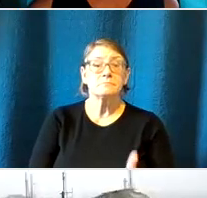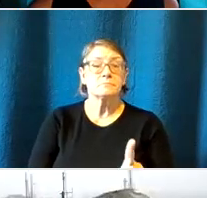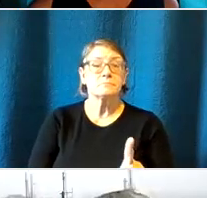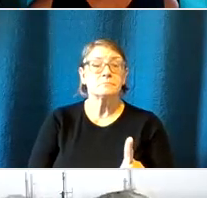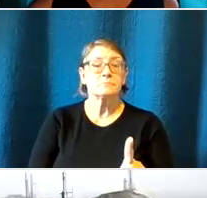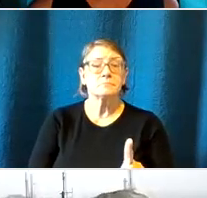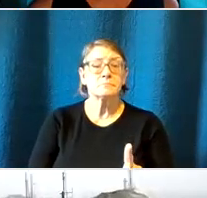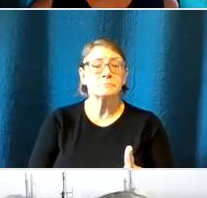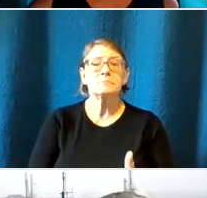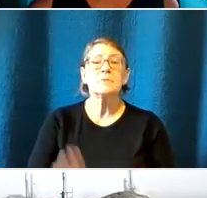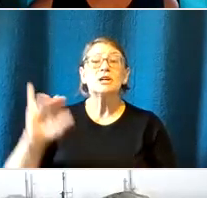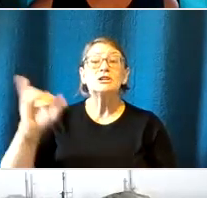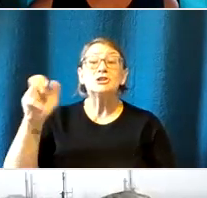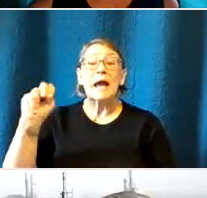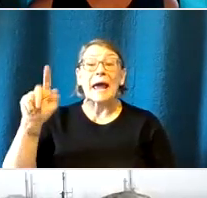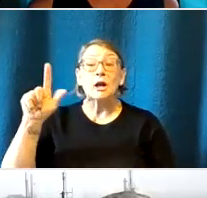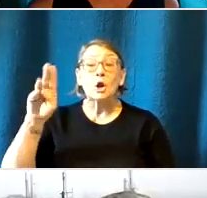I move that we